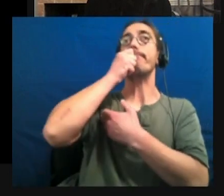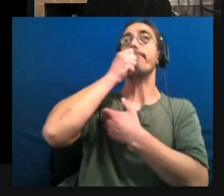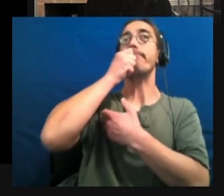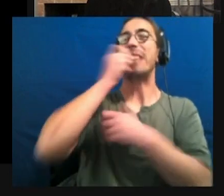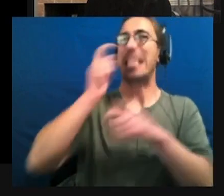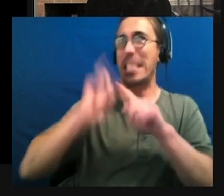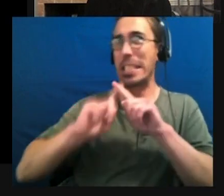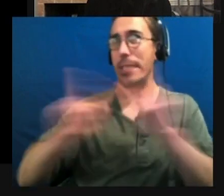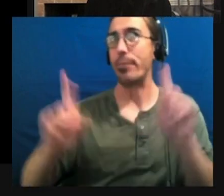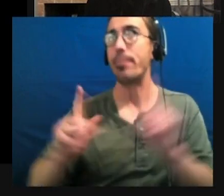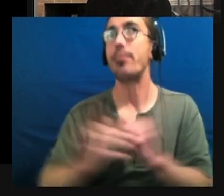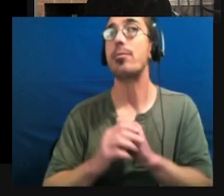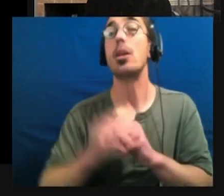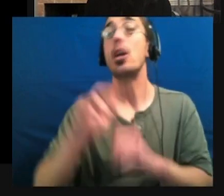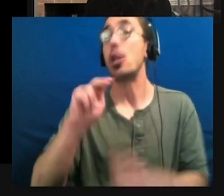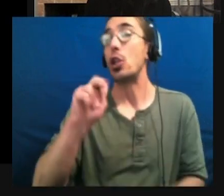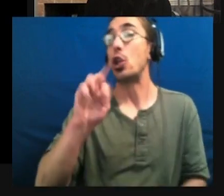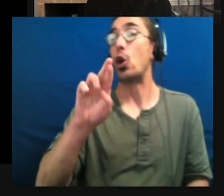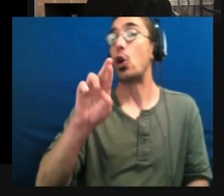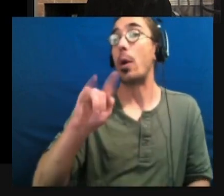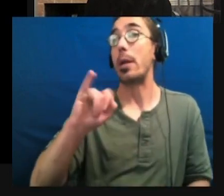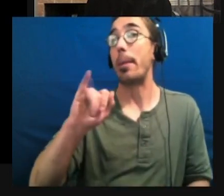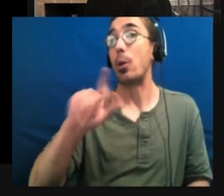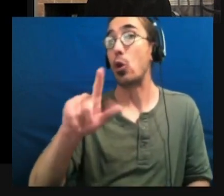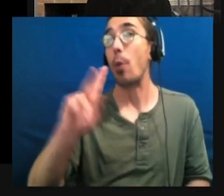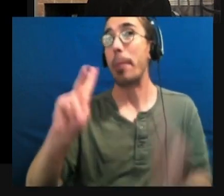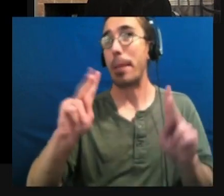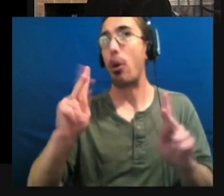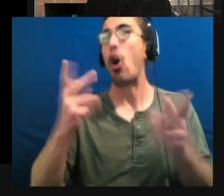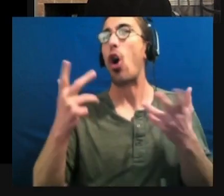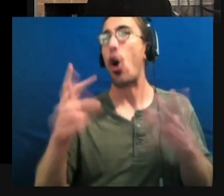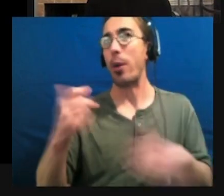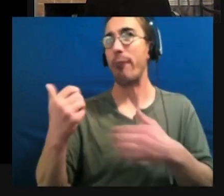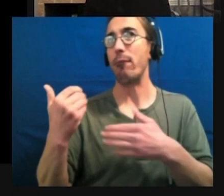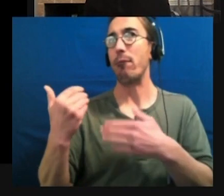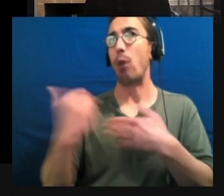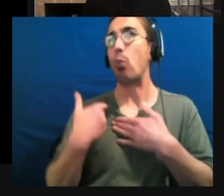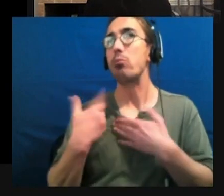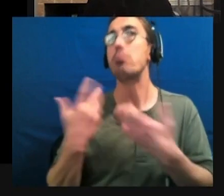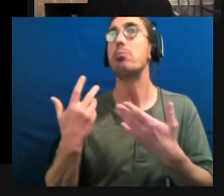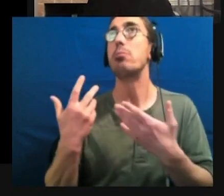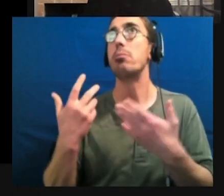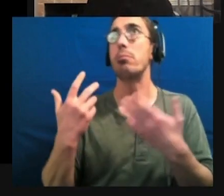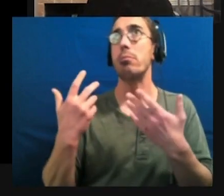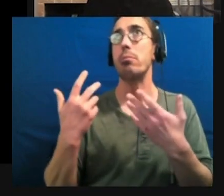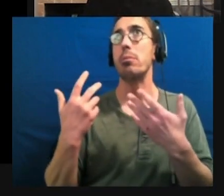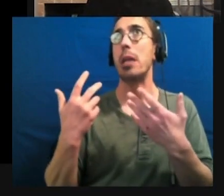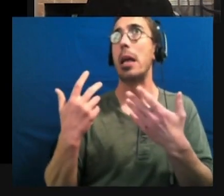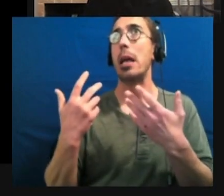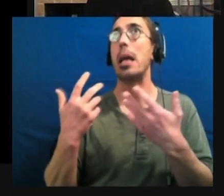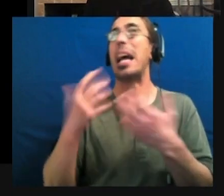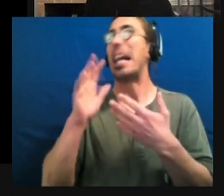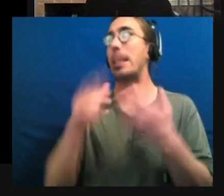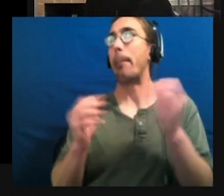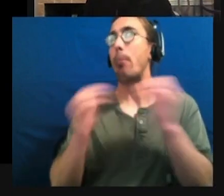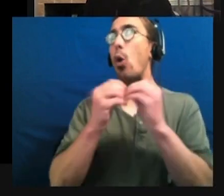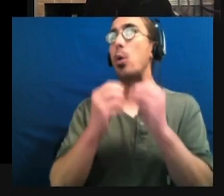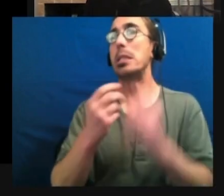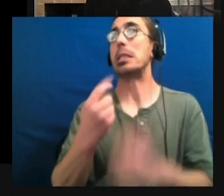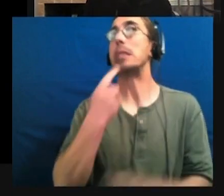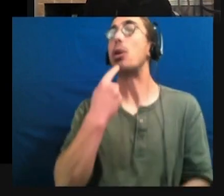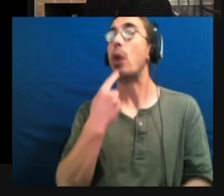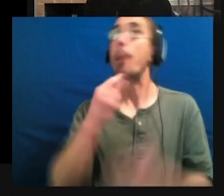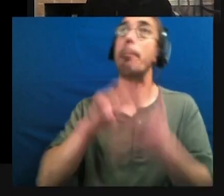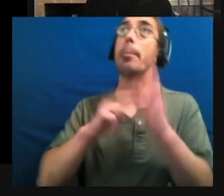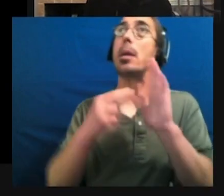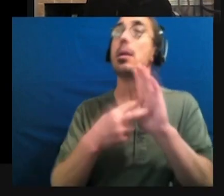Neurotypical people are already the default. So masking for autistic people is more extreme. So I guess it would be like pretending